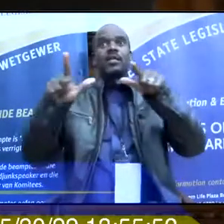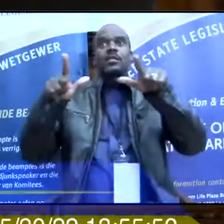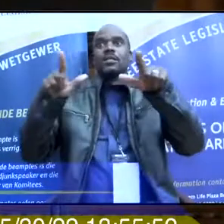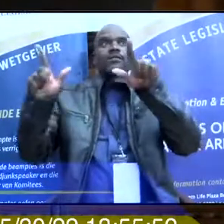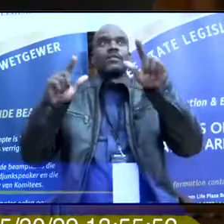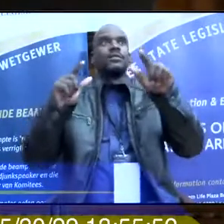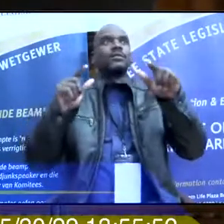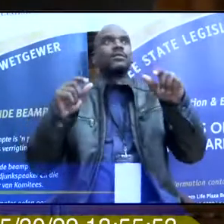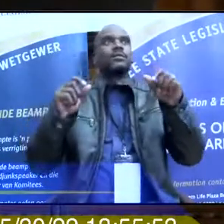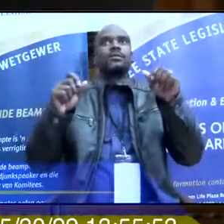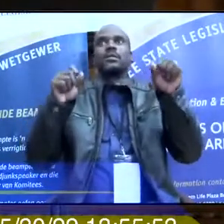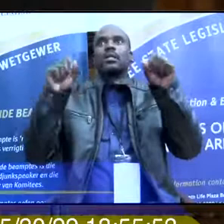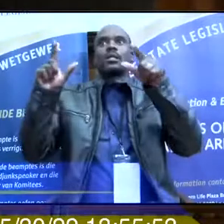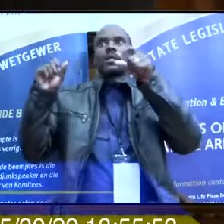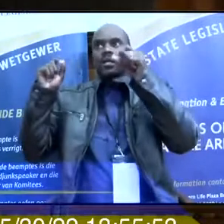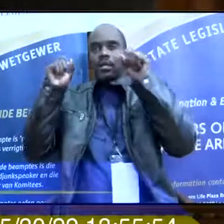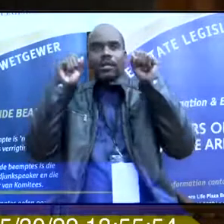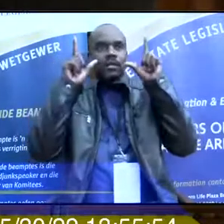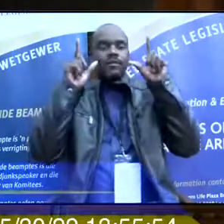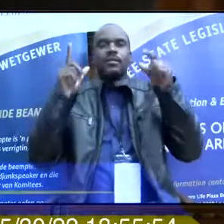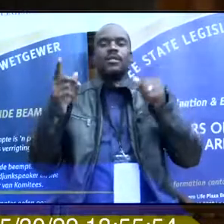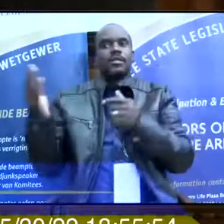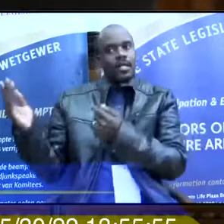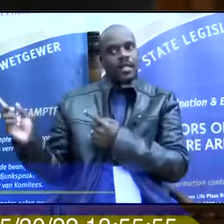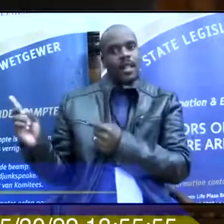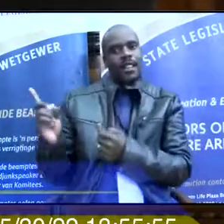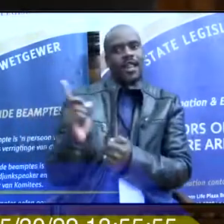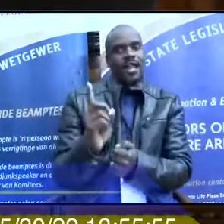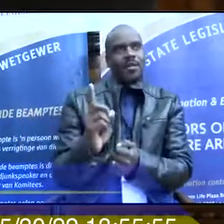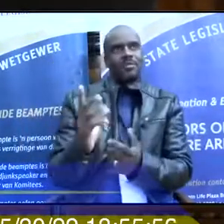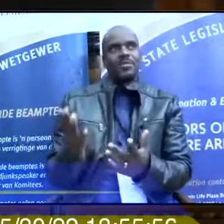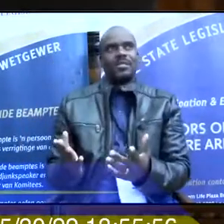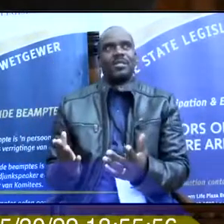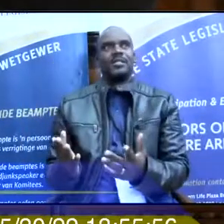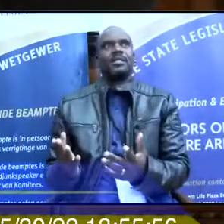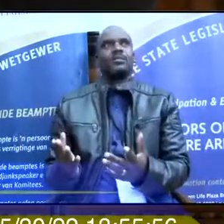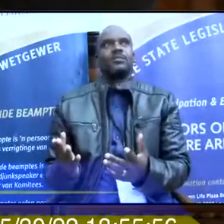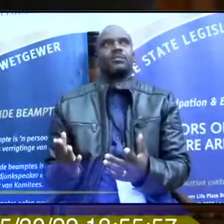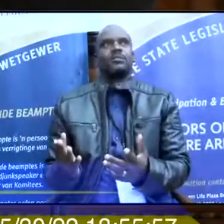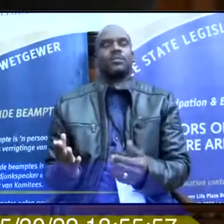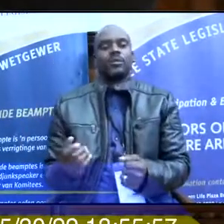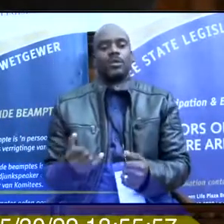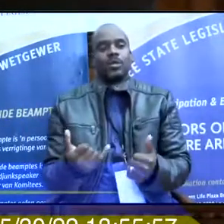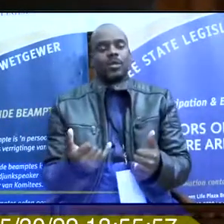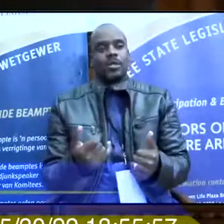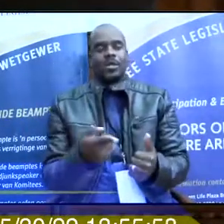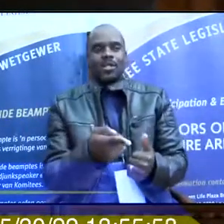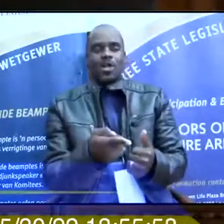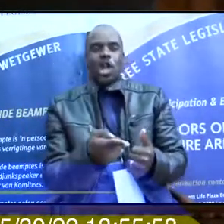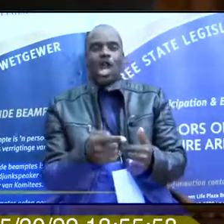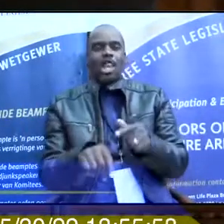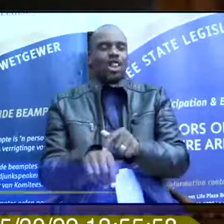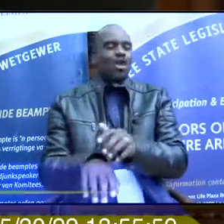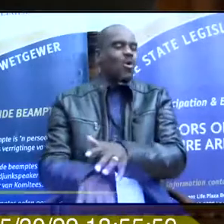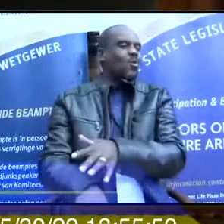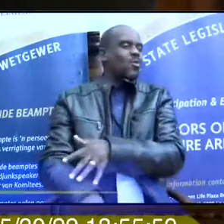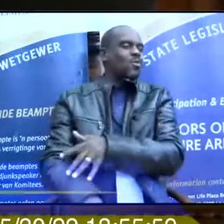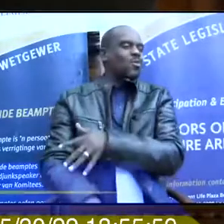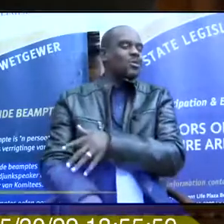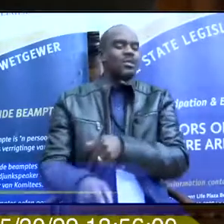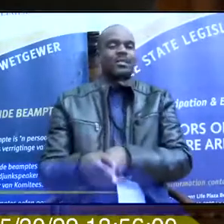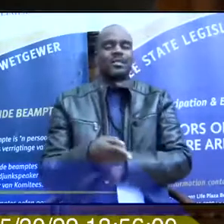cluster because you can have a meeting with pop crew presence and we we lock away the issue of home